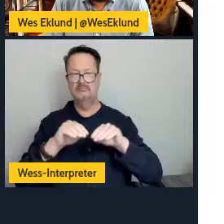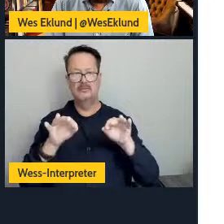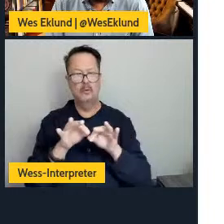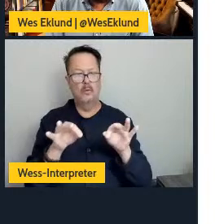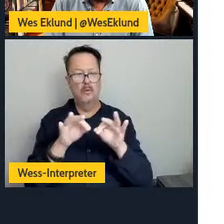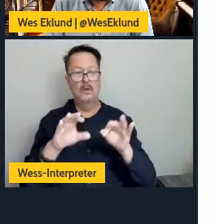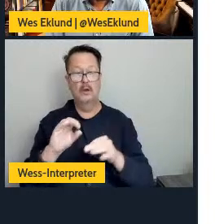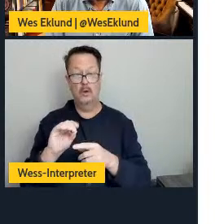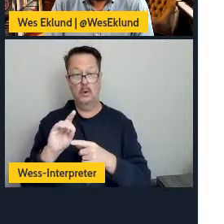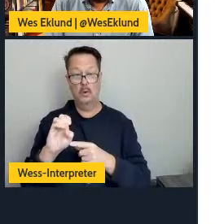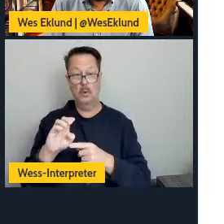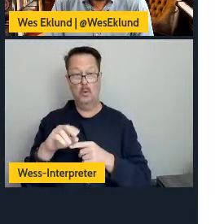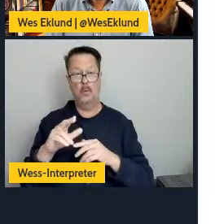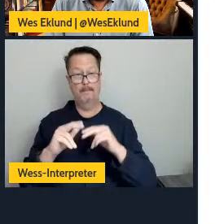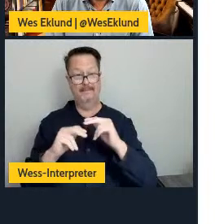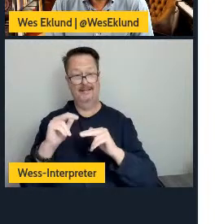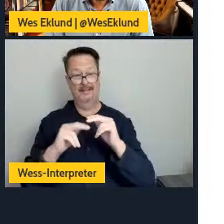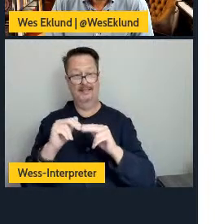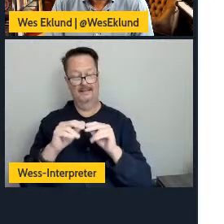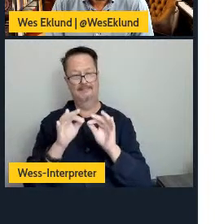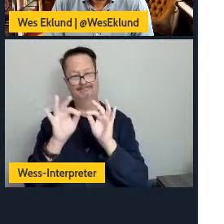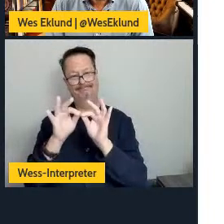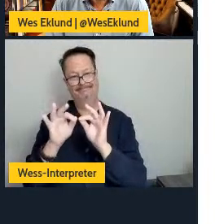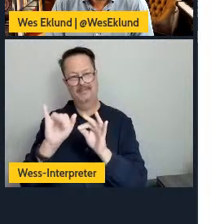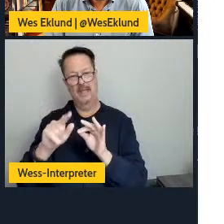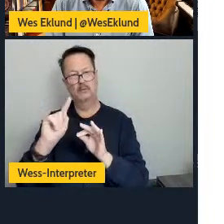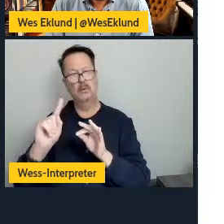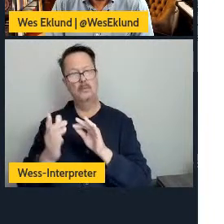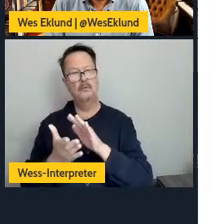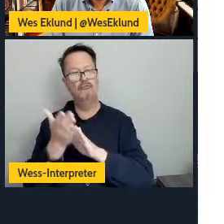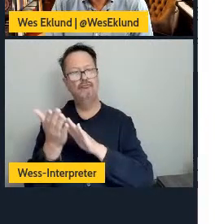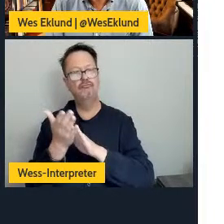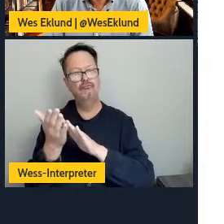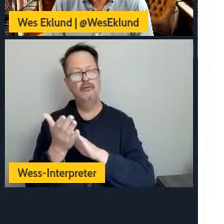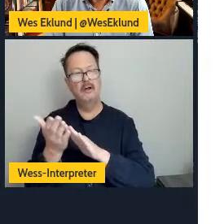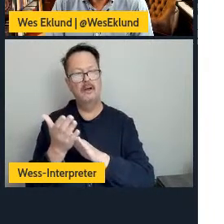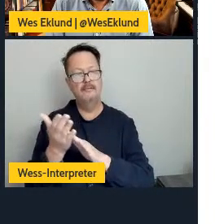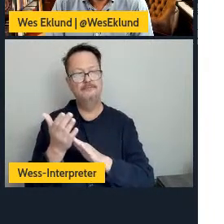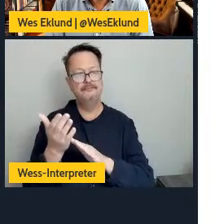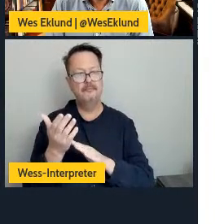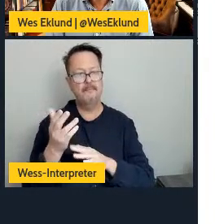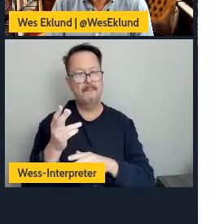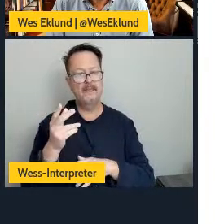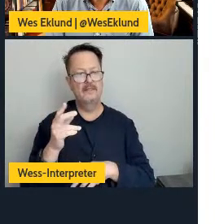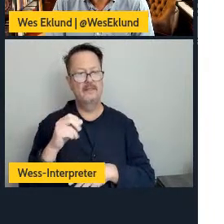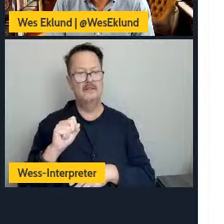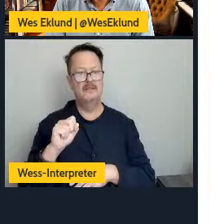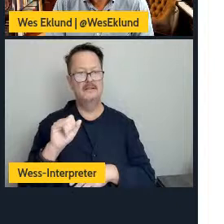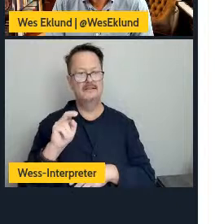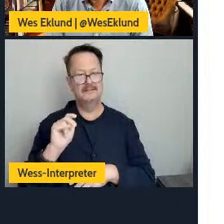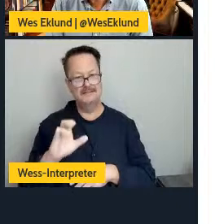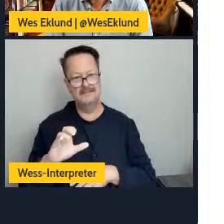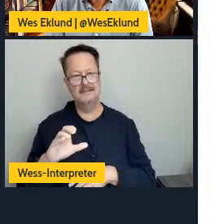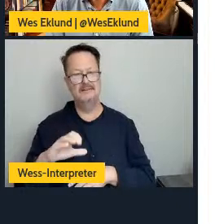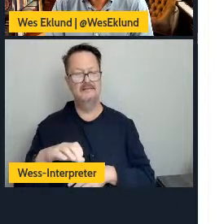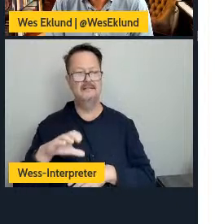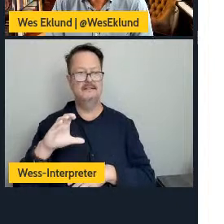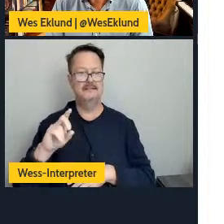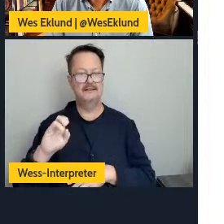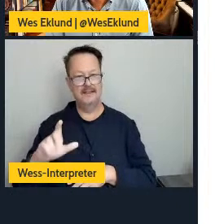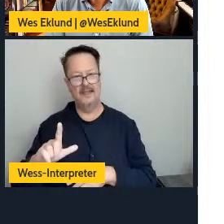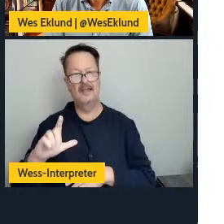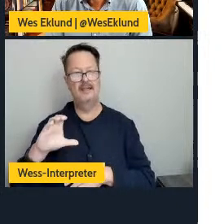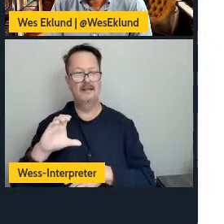build, that's where we would actually run the synth CDK CloudFormation code to actually stand